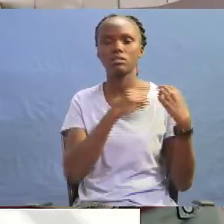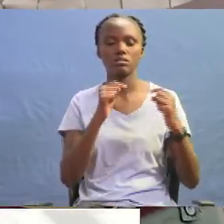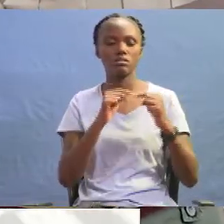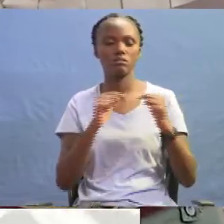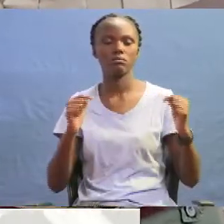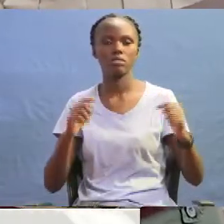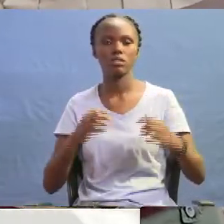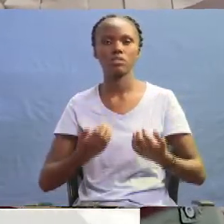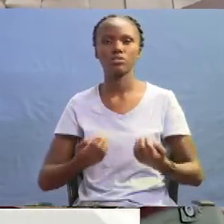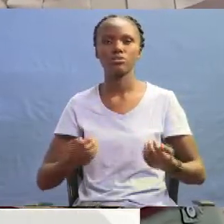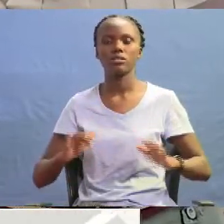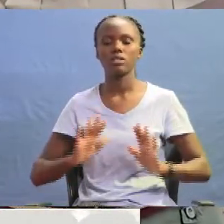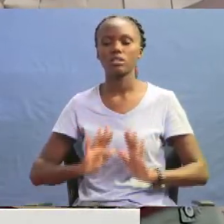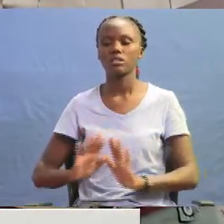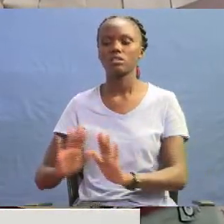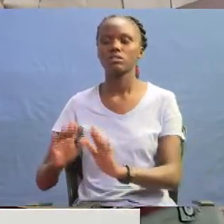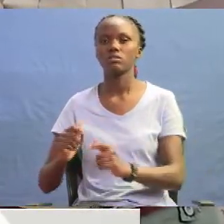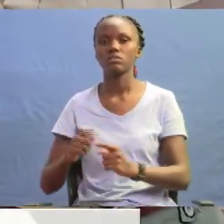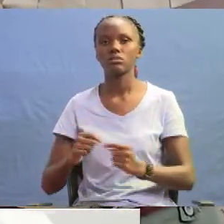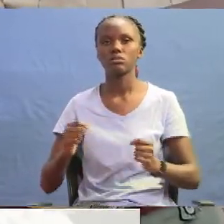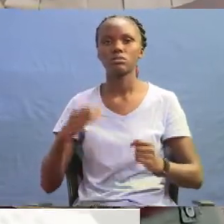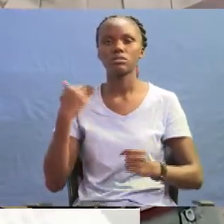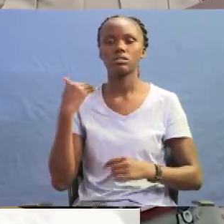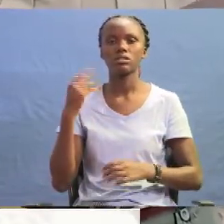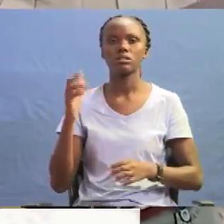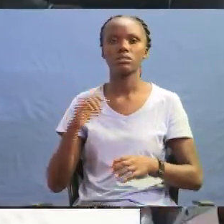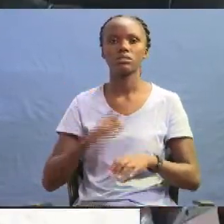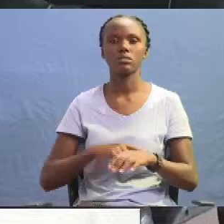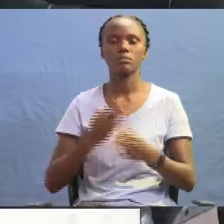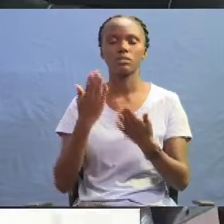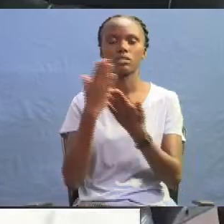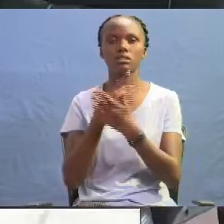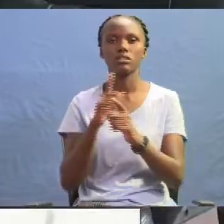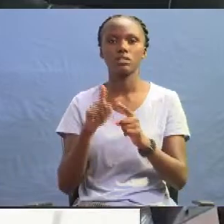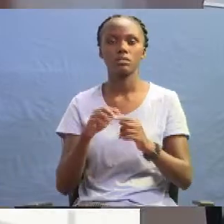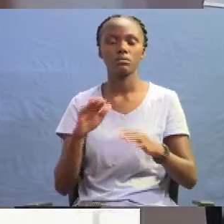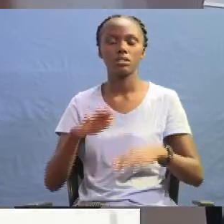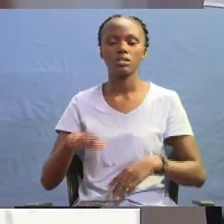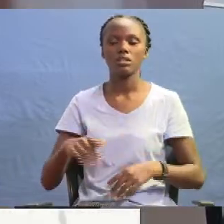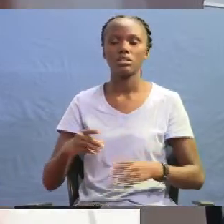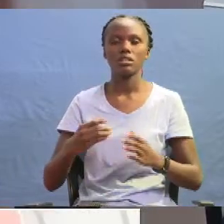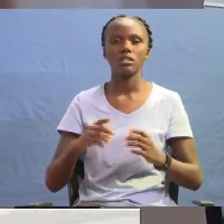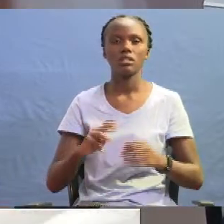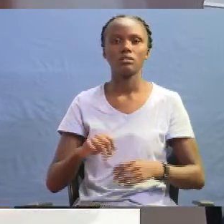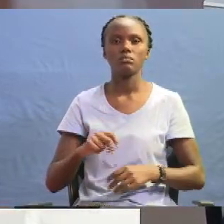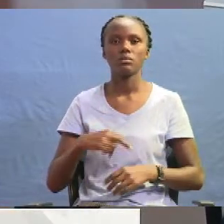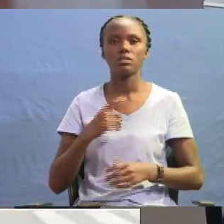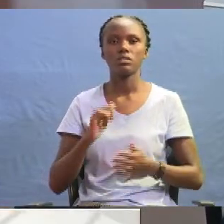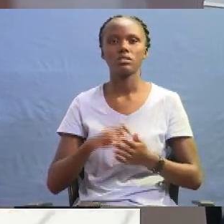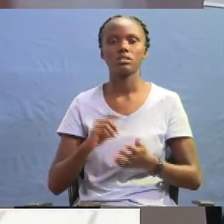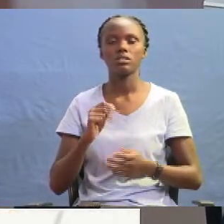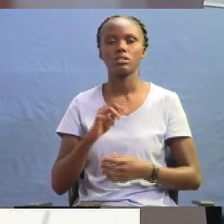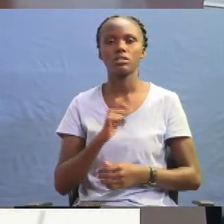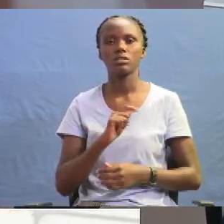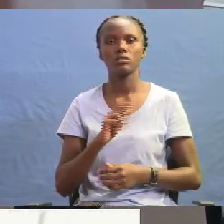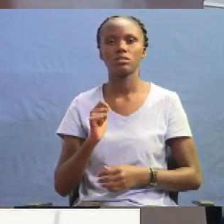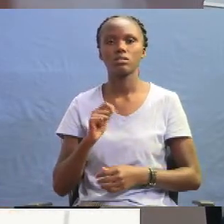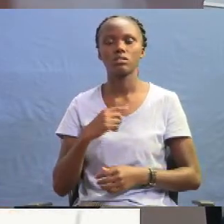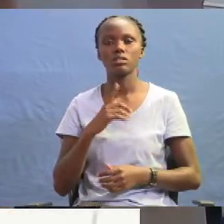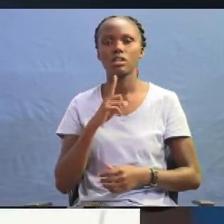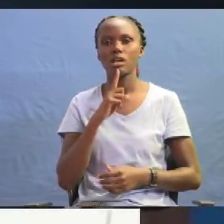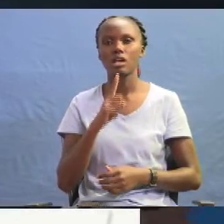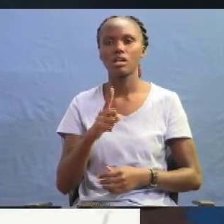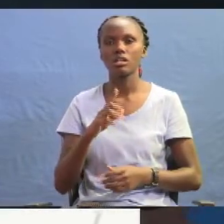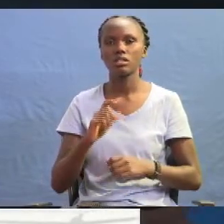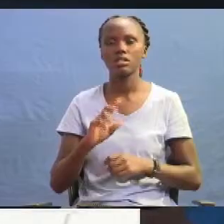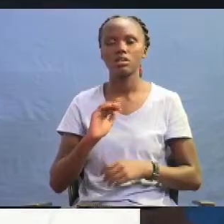letting these children go to crimes, especially at night. The area's Member of Parliament, Dr. Audo Mudenyo, urged